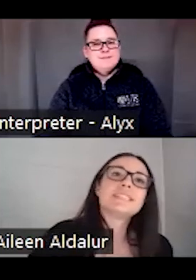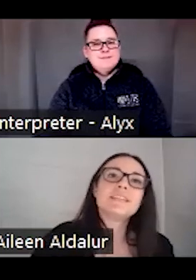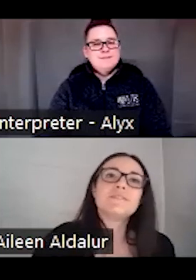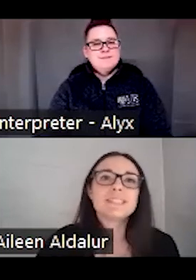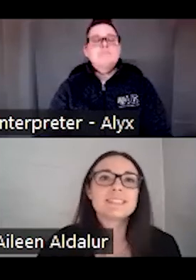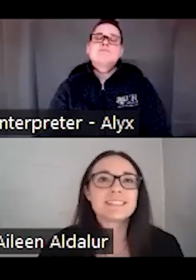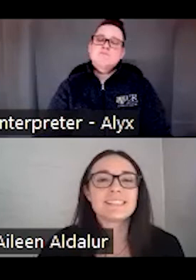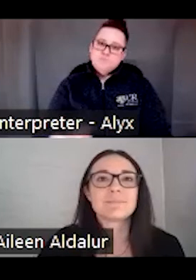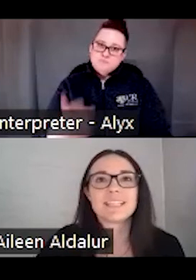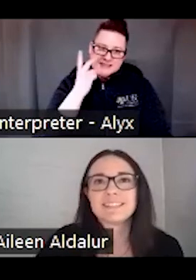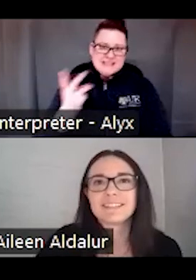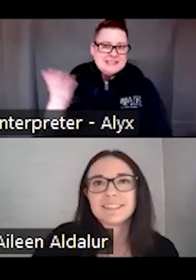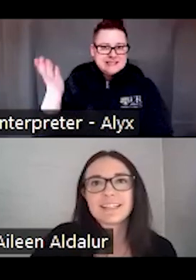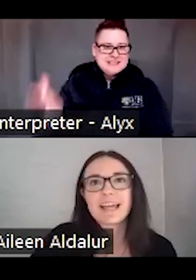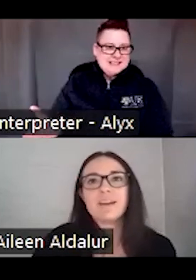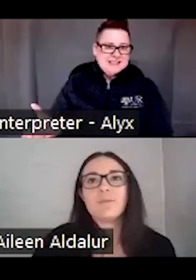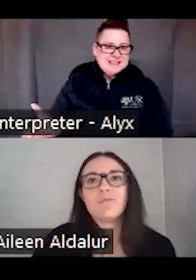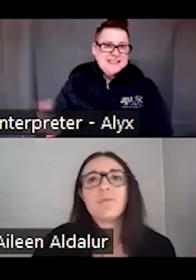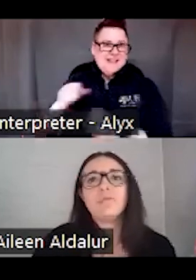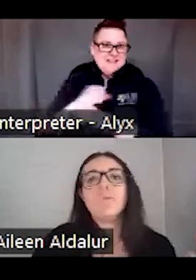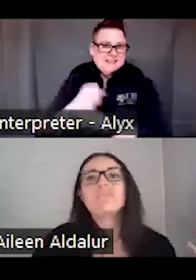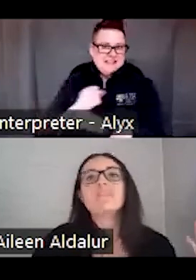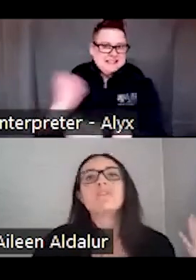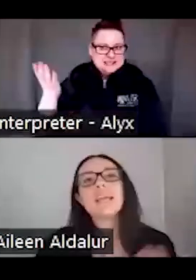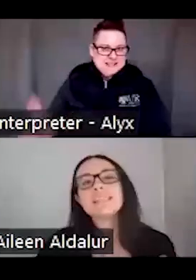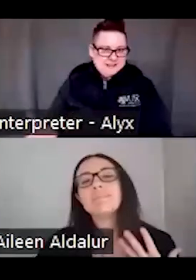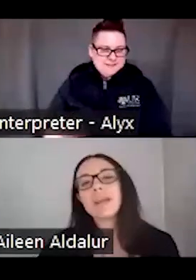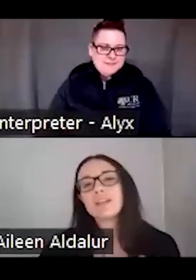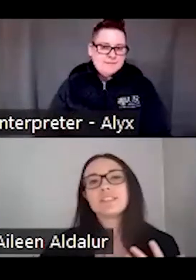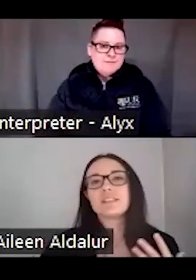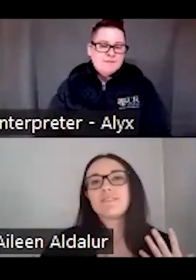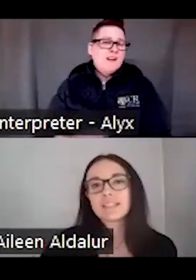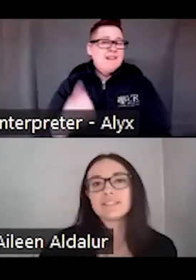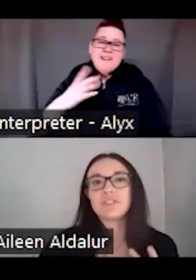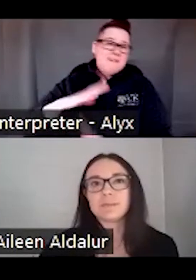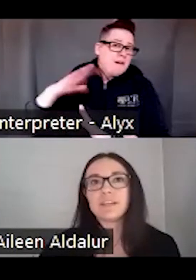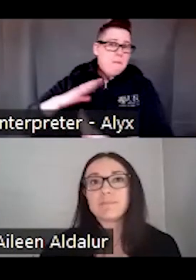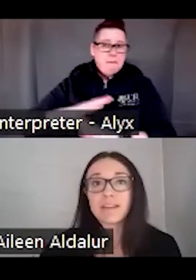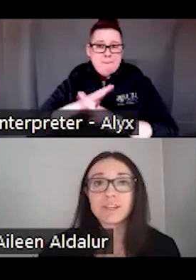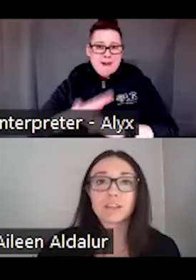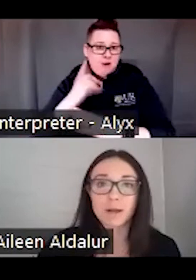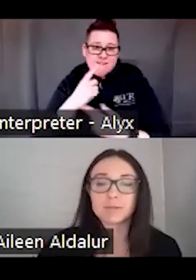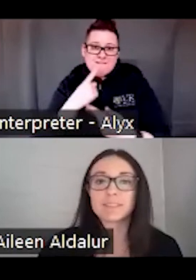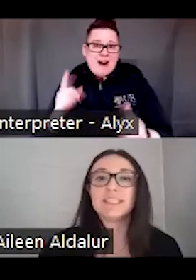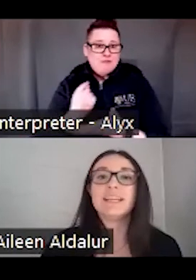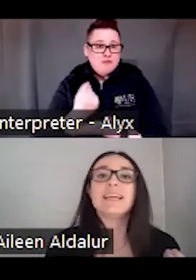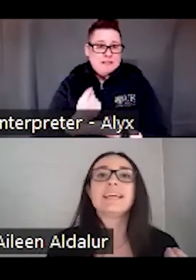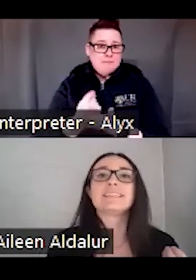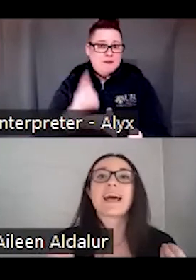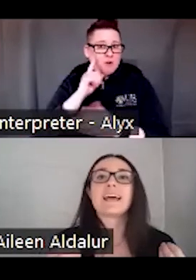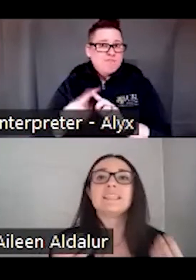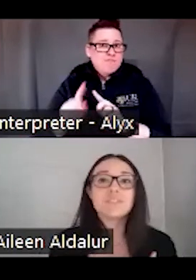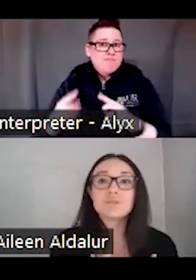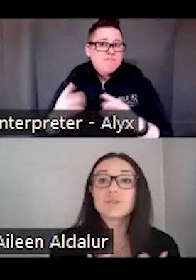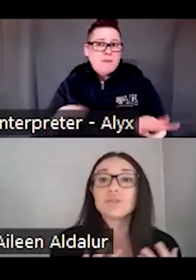So as you can see from the statistics presented on this slide, one of the greatest barriers to the effective treatment of behavioral health problems